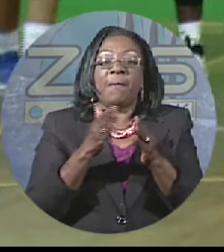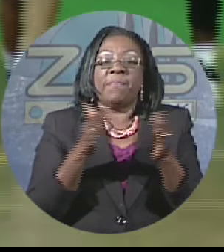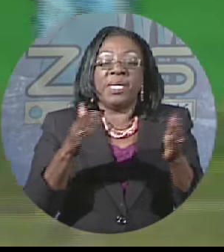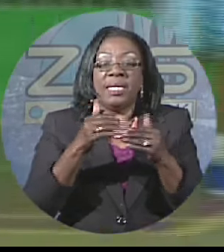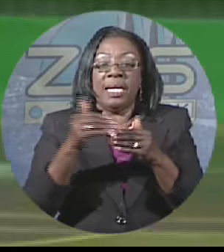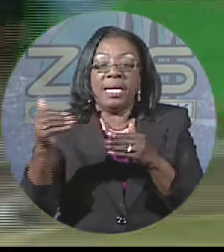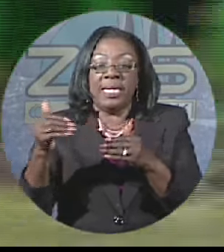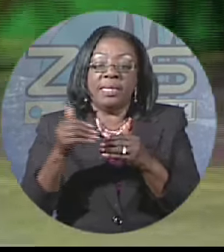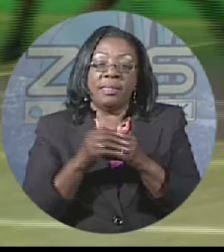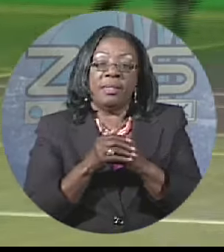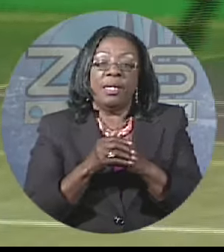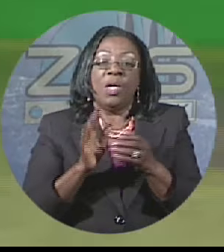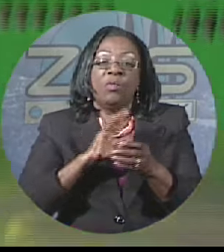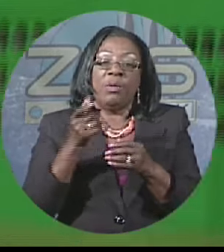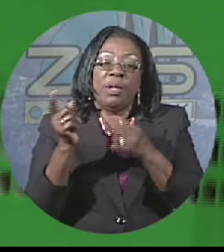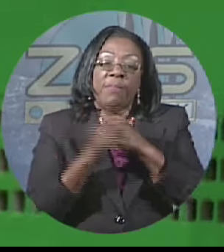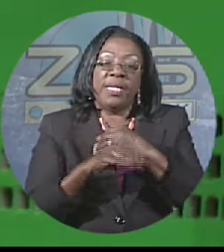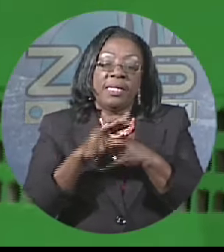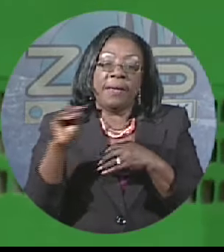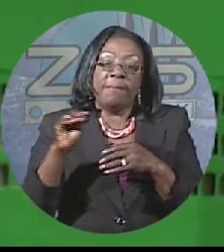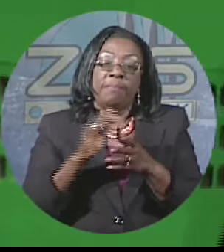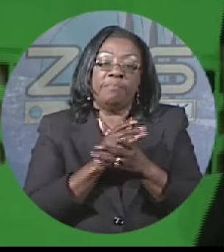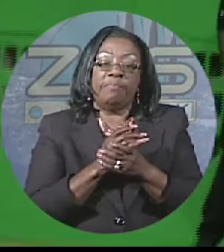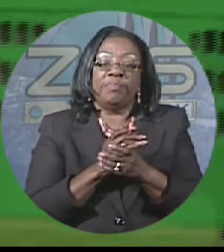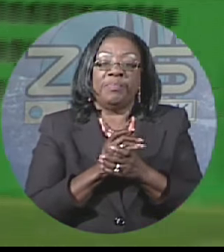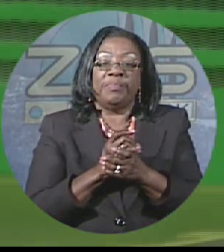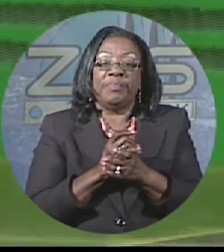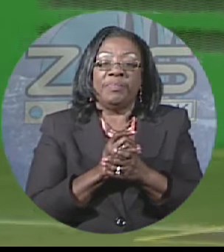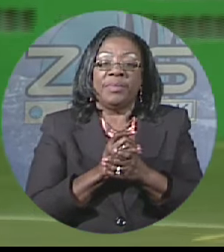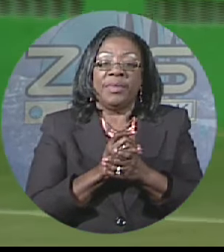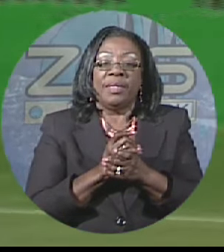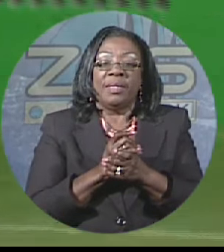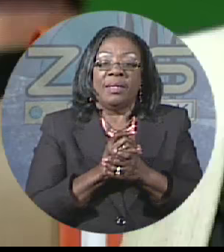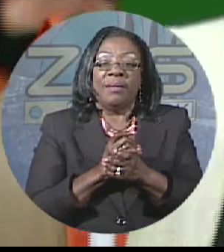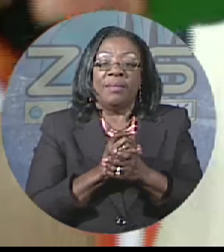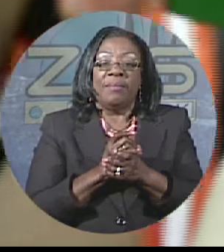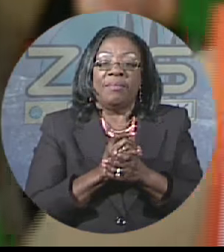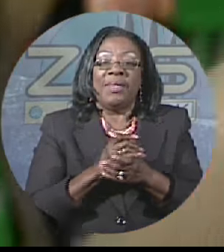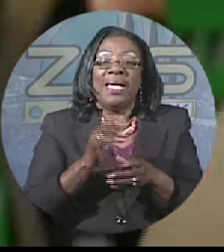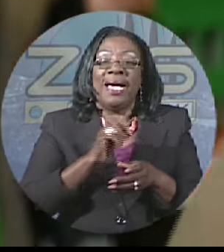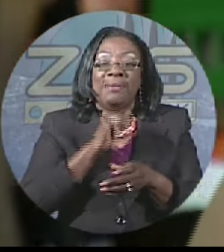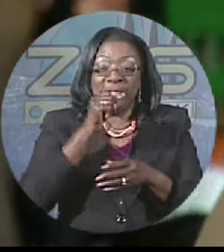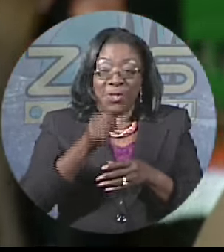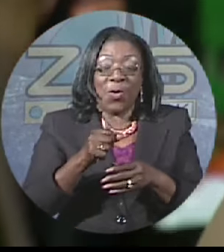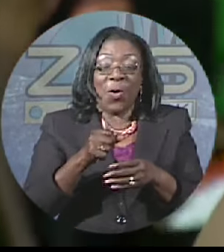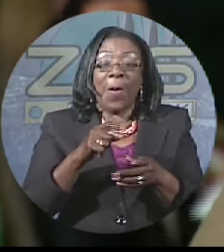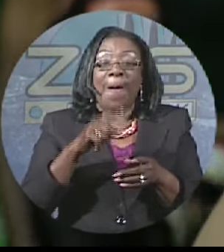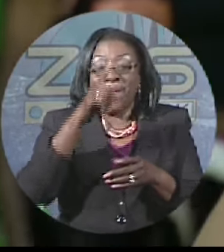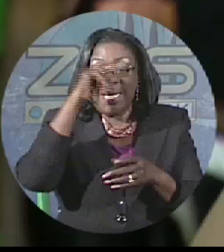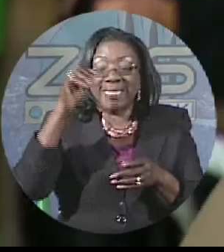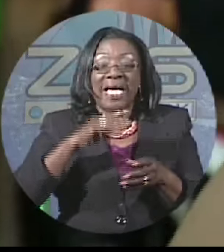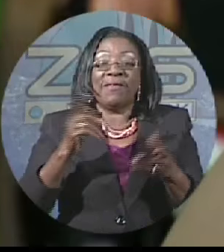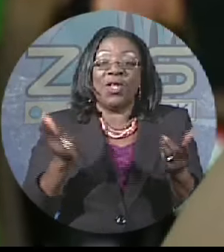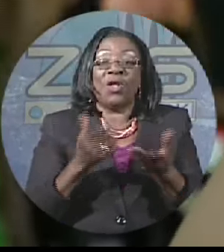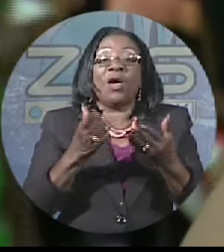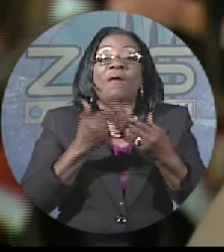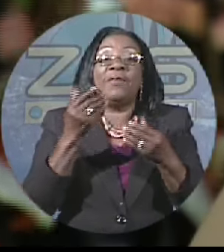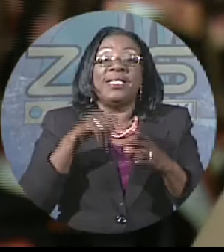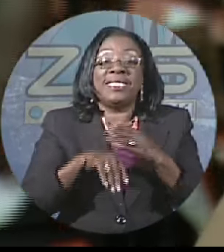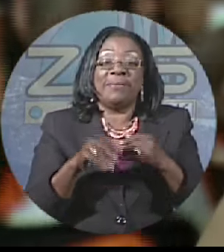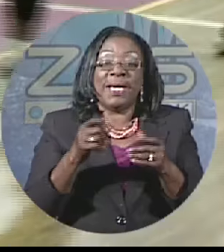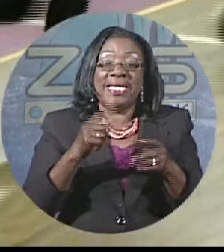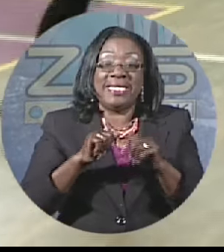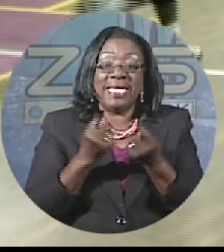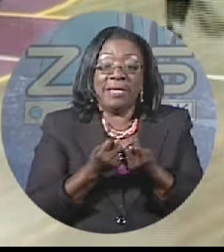three? We will beat them. Why you sound so sure? I'm for sure because I got a lot of confidence in my team and my